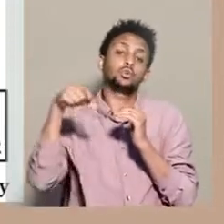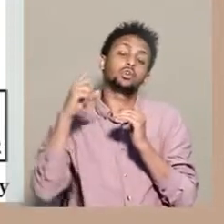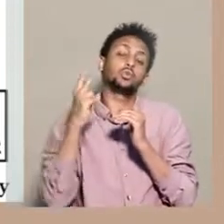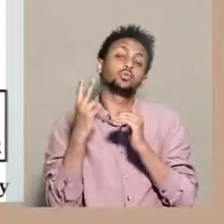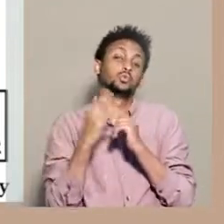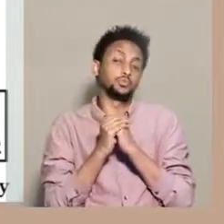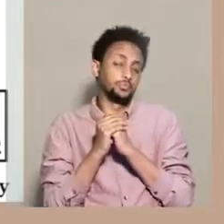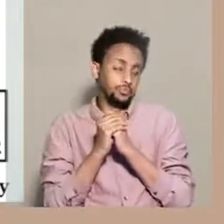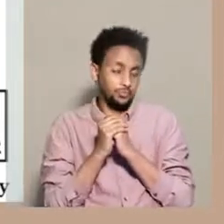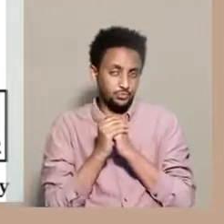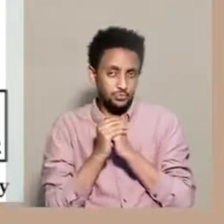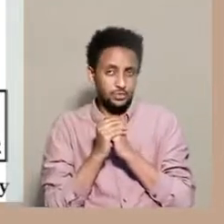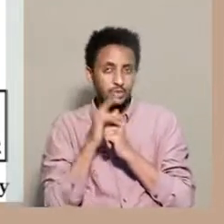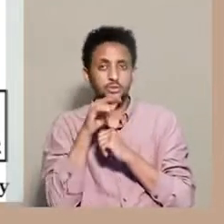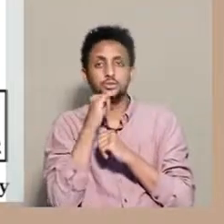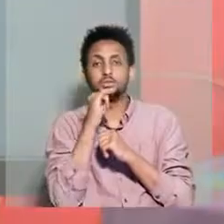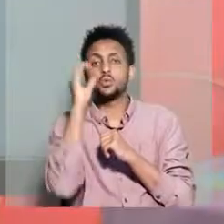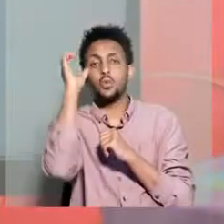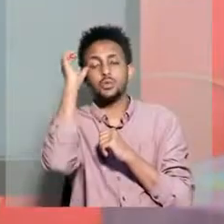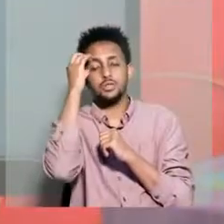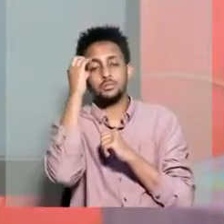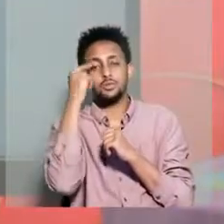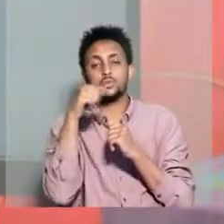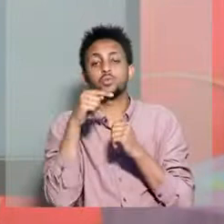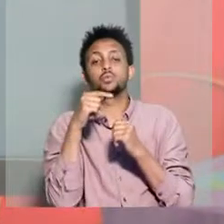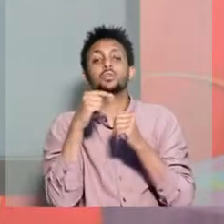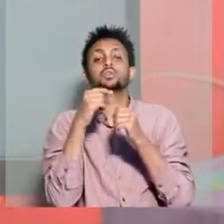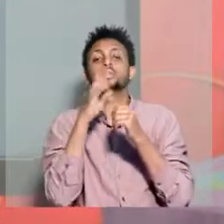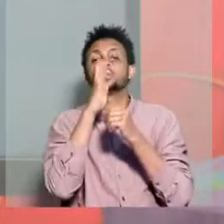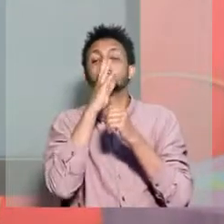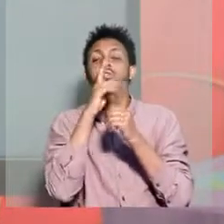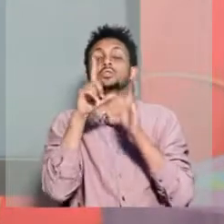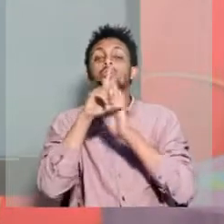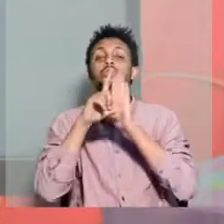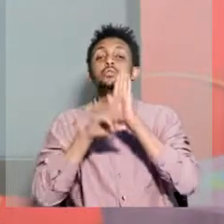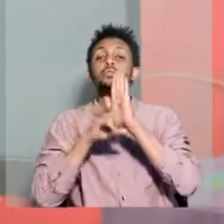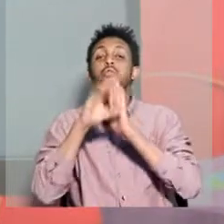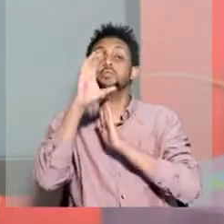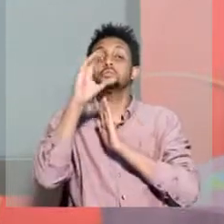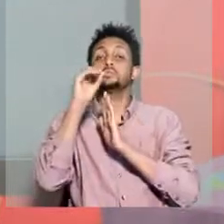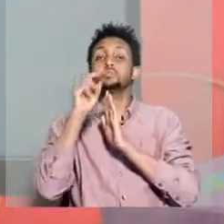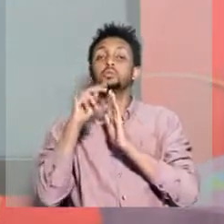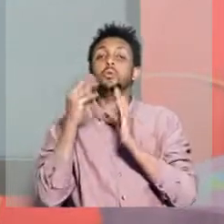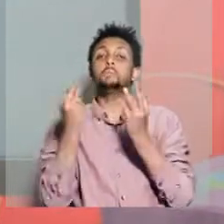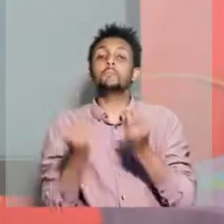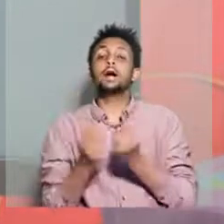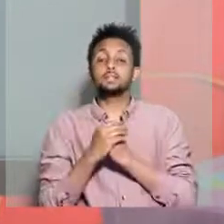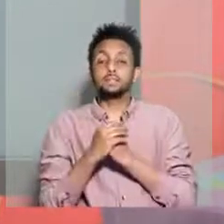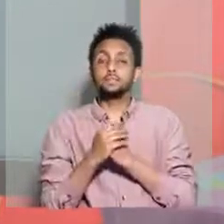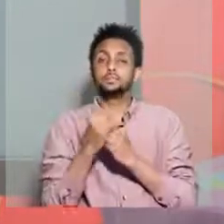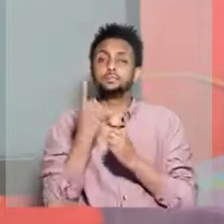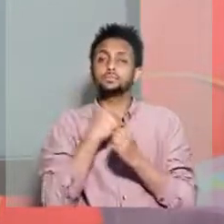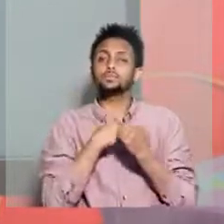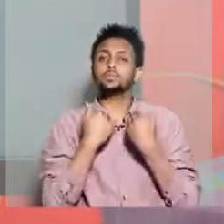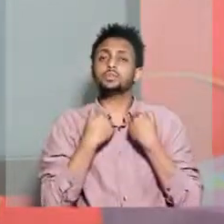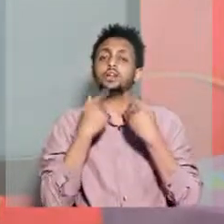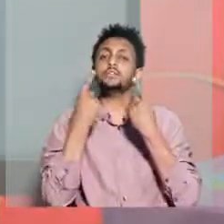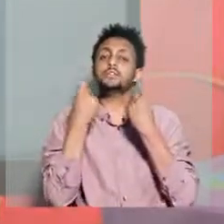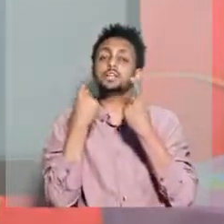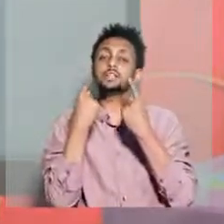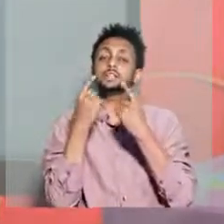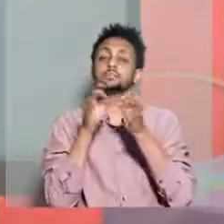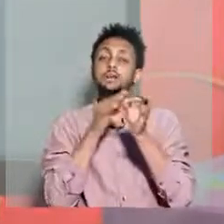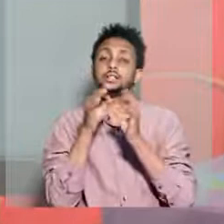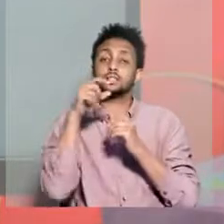section 2. This is a concept and it is derived from the law of conservation of mass. And we have also expressed flow